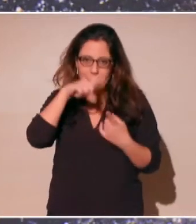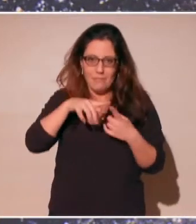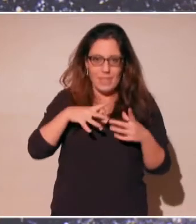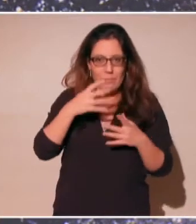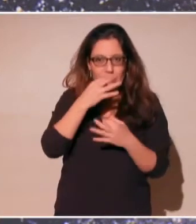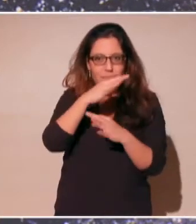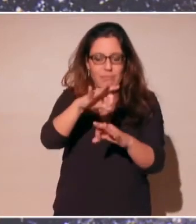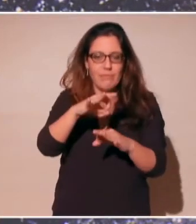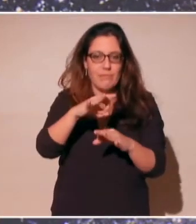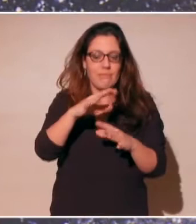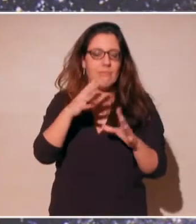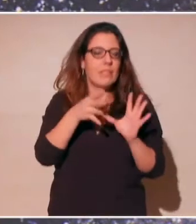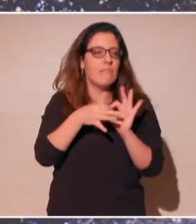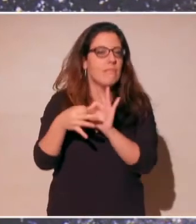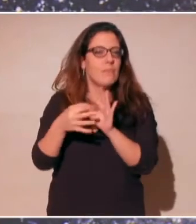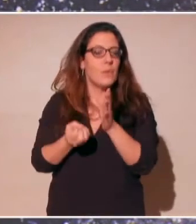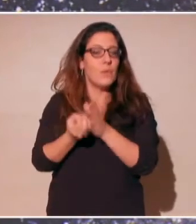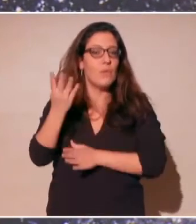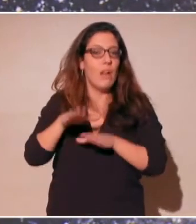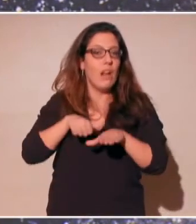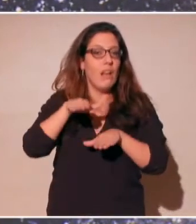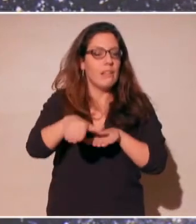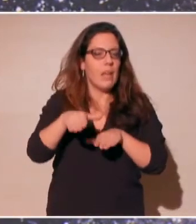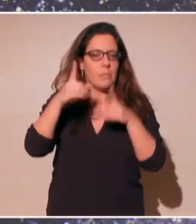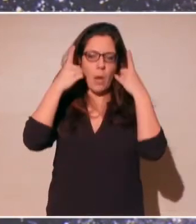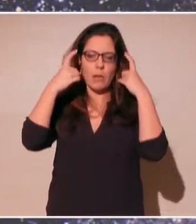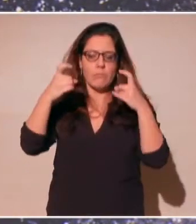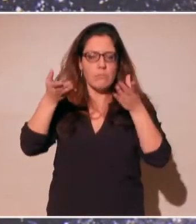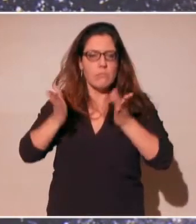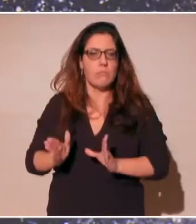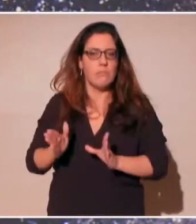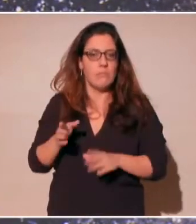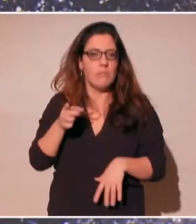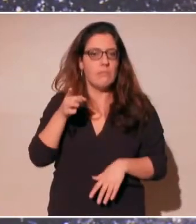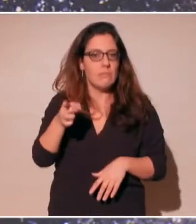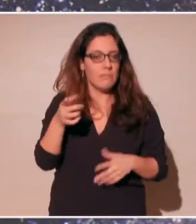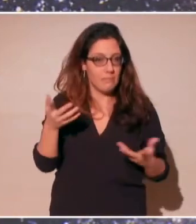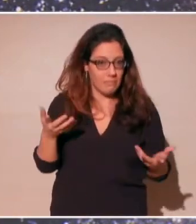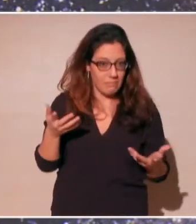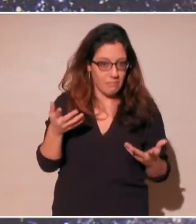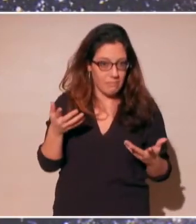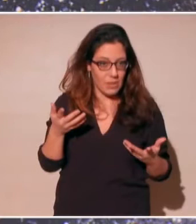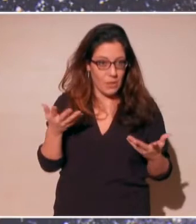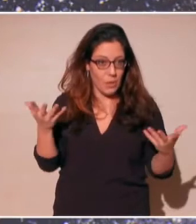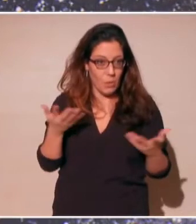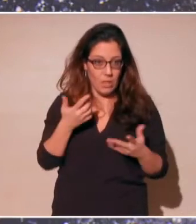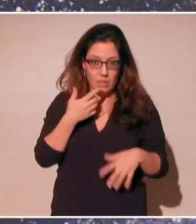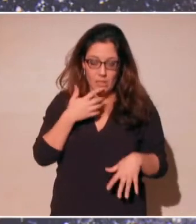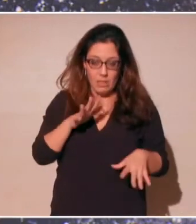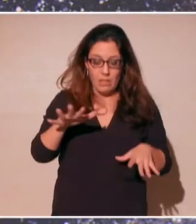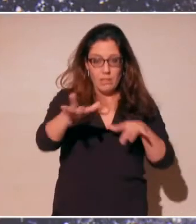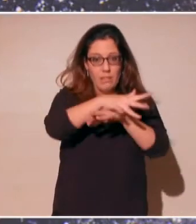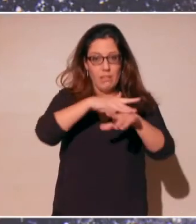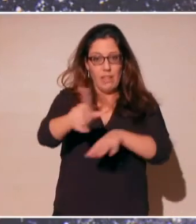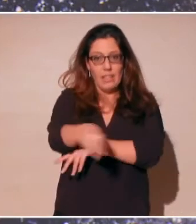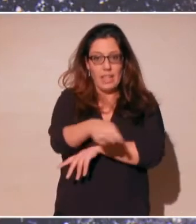which is vast. And now I think we've got to a phase which allows